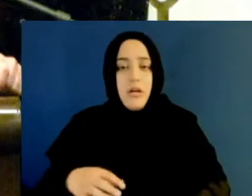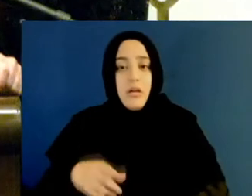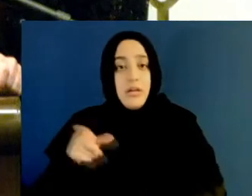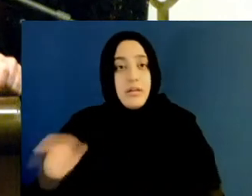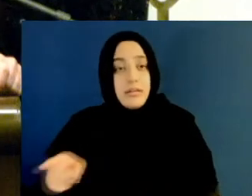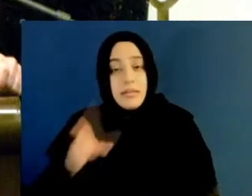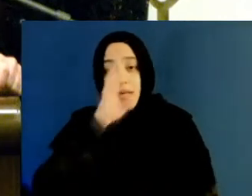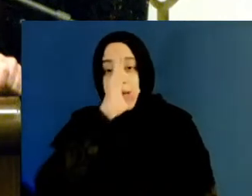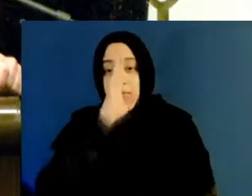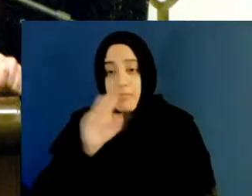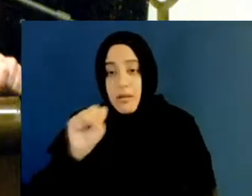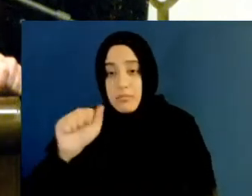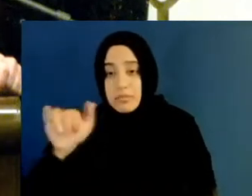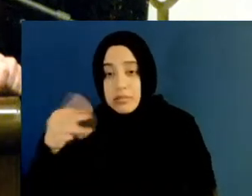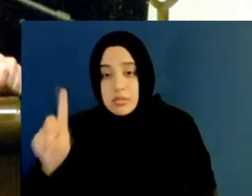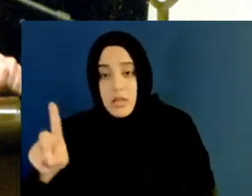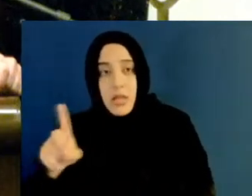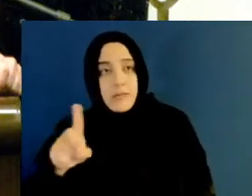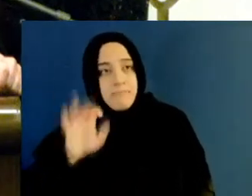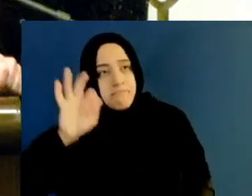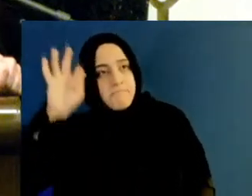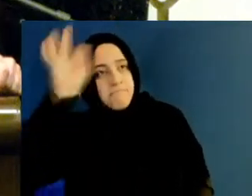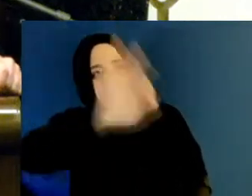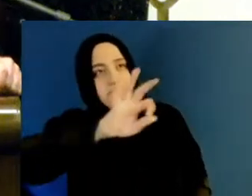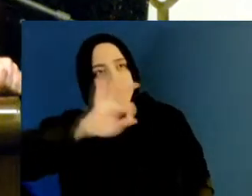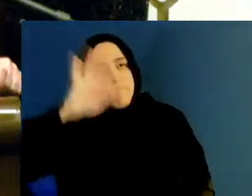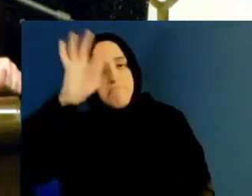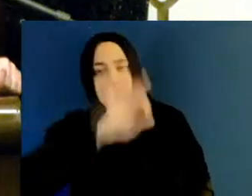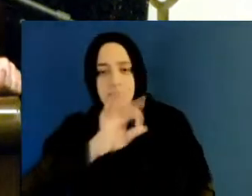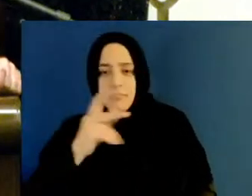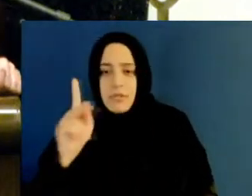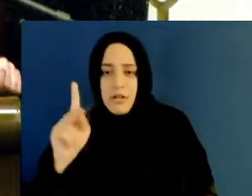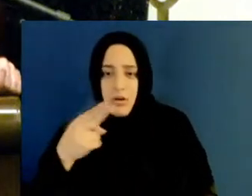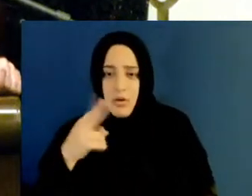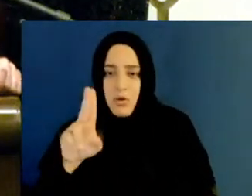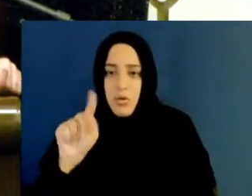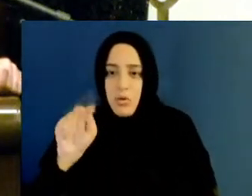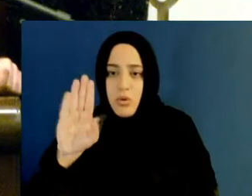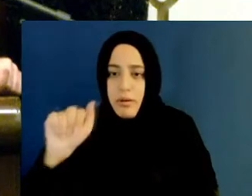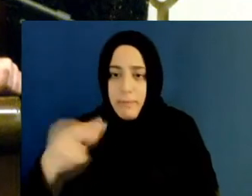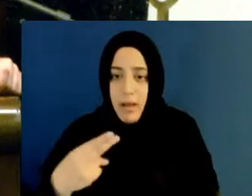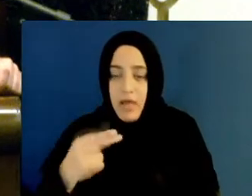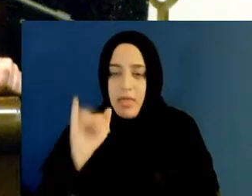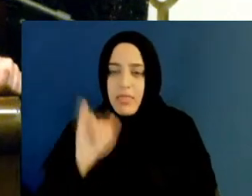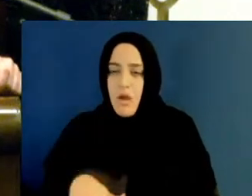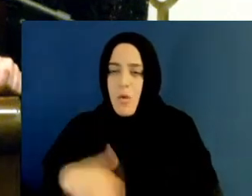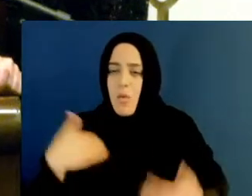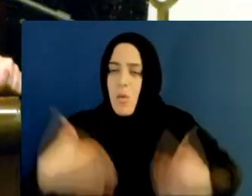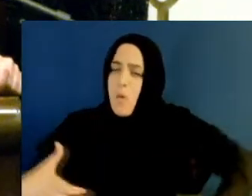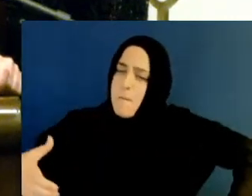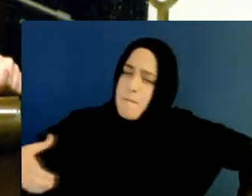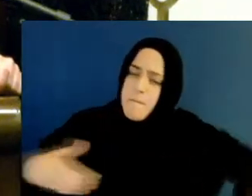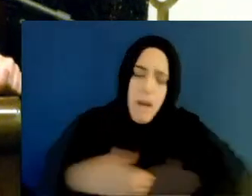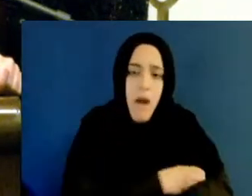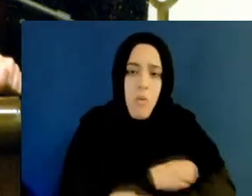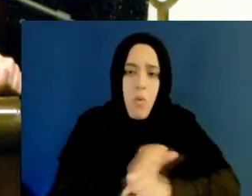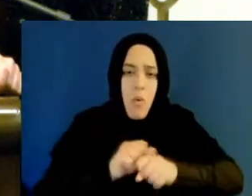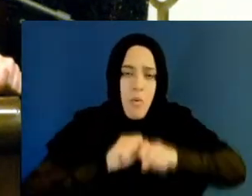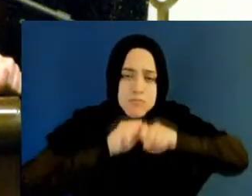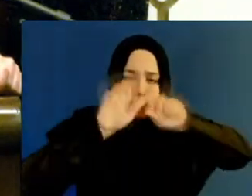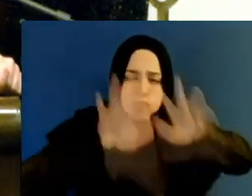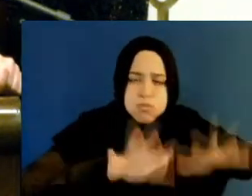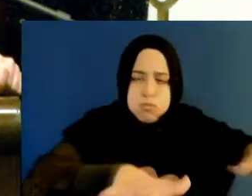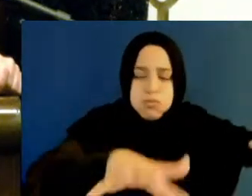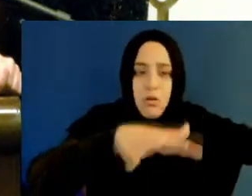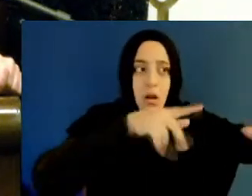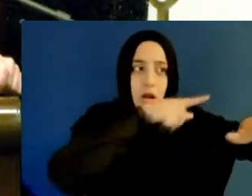shook the very throne of Yazid from its core, because the environment of the